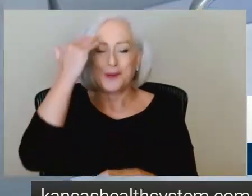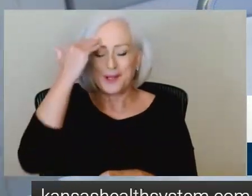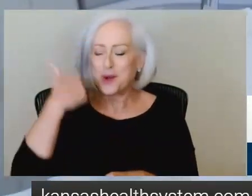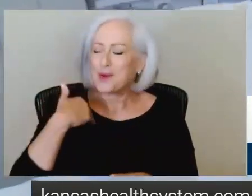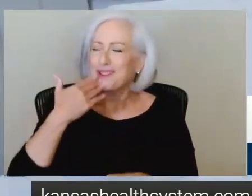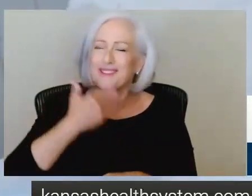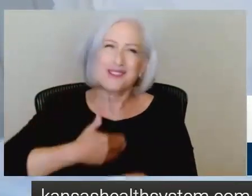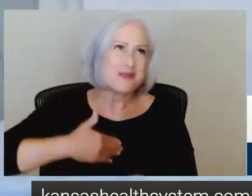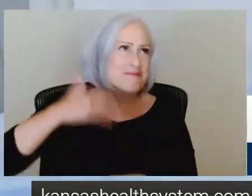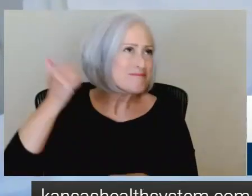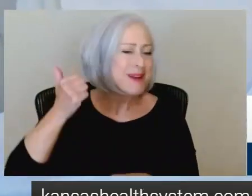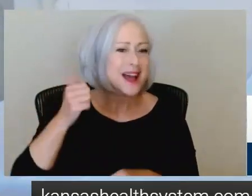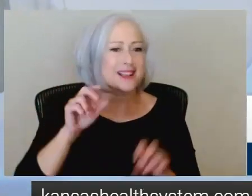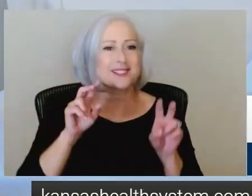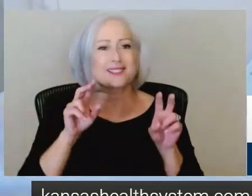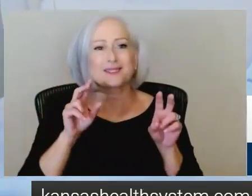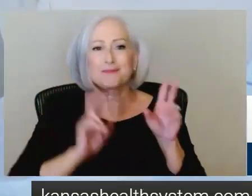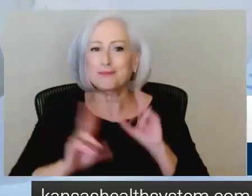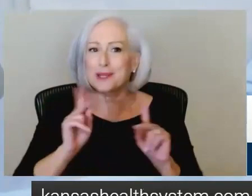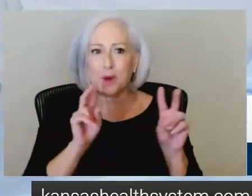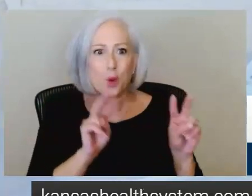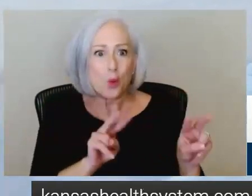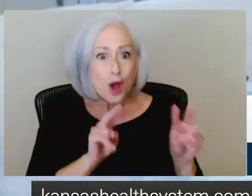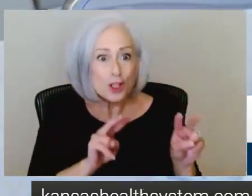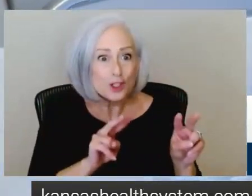We have the best team here performing this procedure.